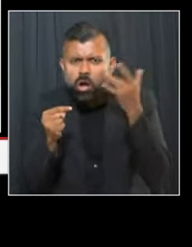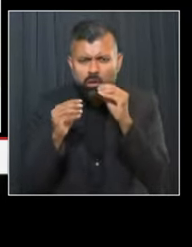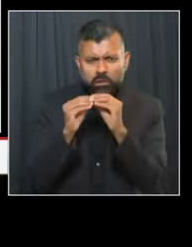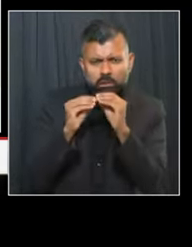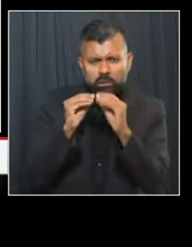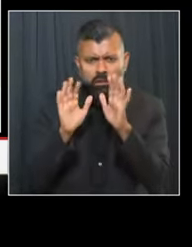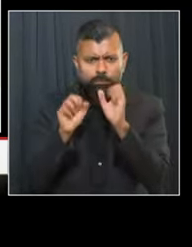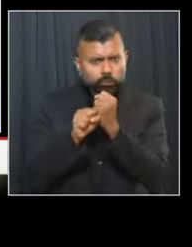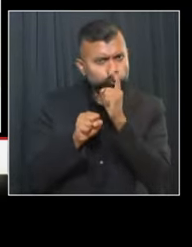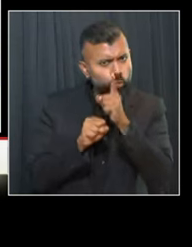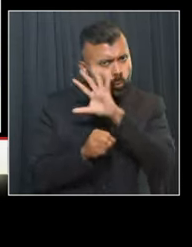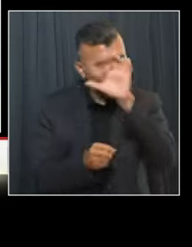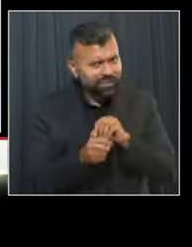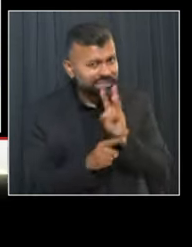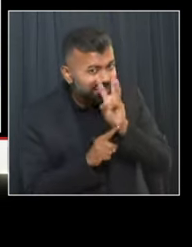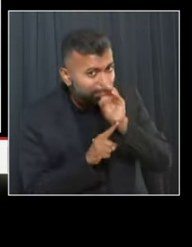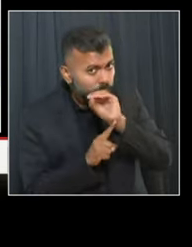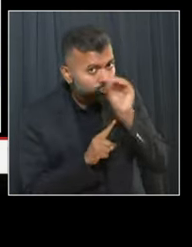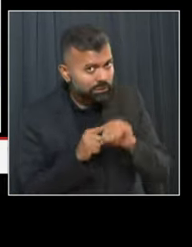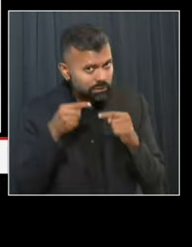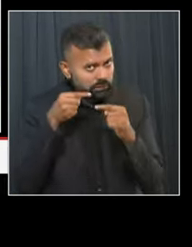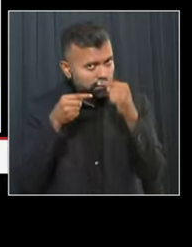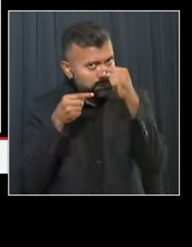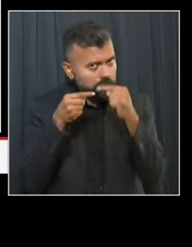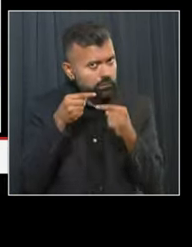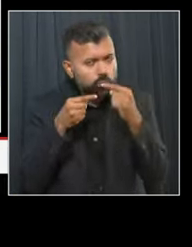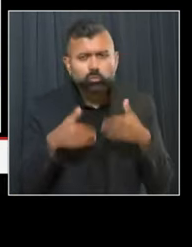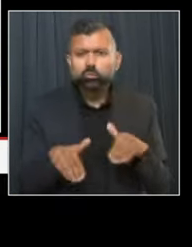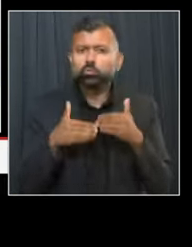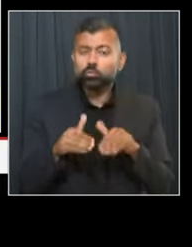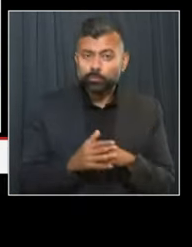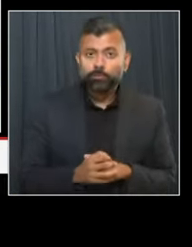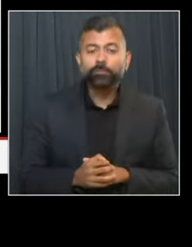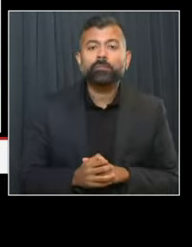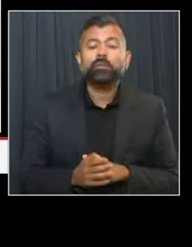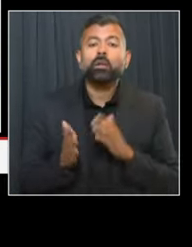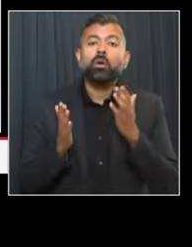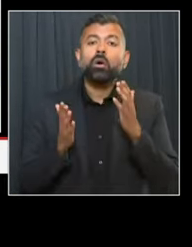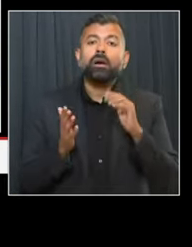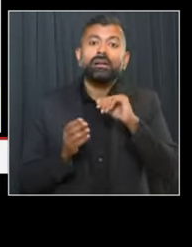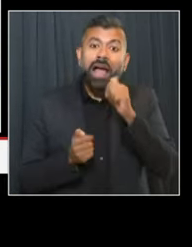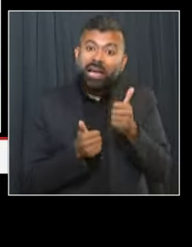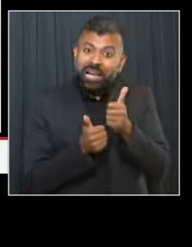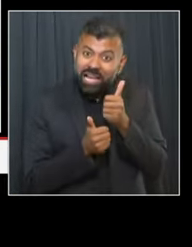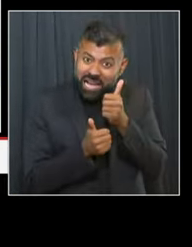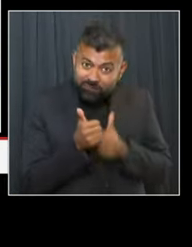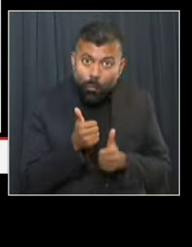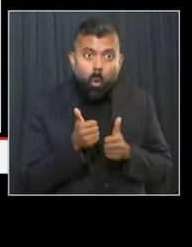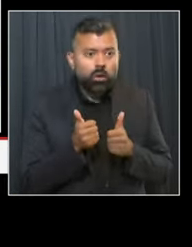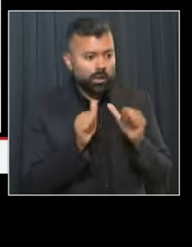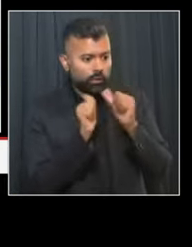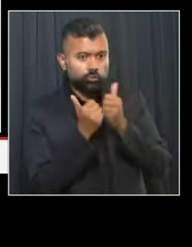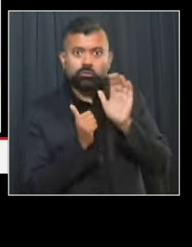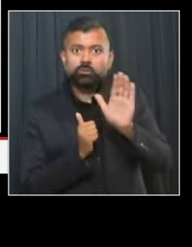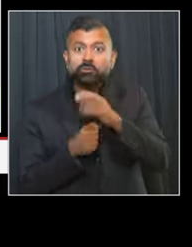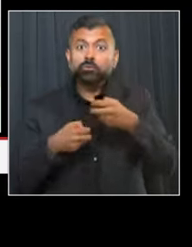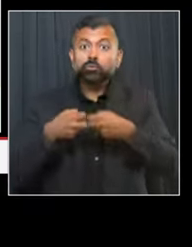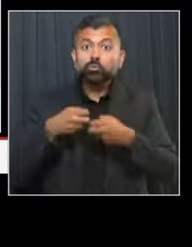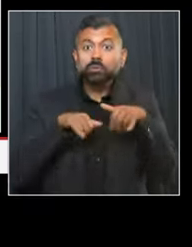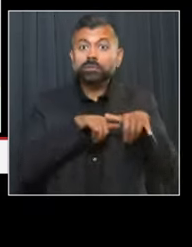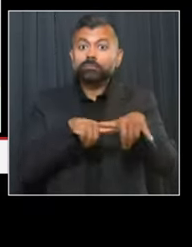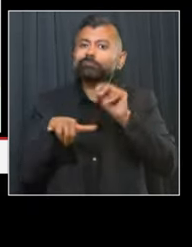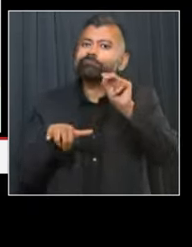social contract. So not every issue or agency was going to be treated come out of that criteria in the same